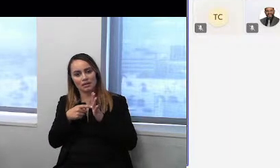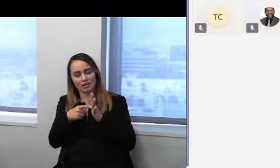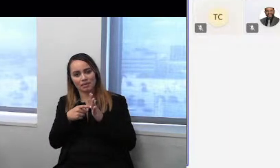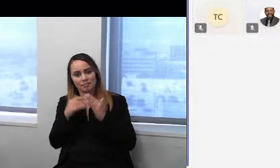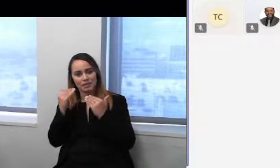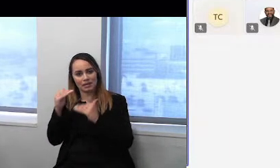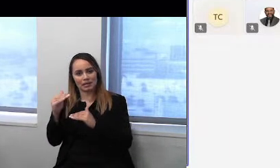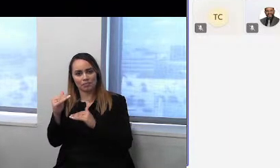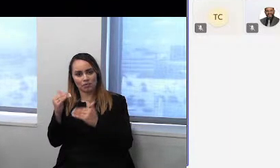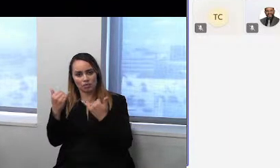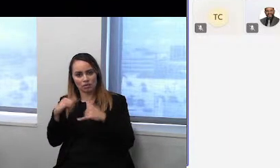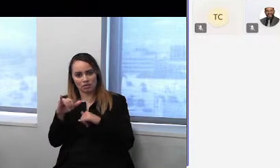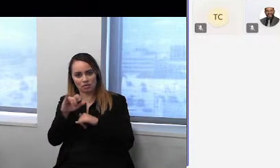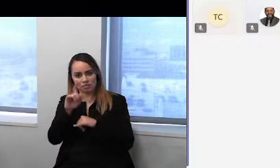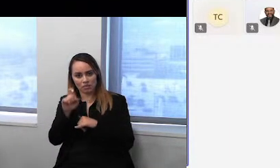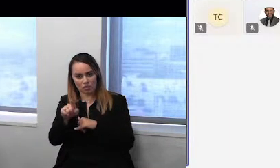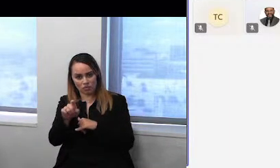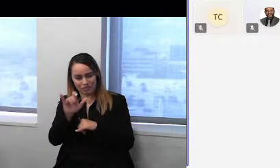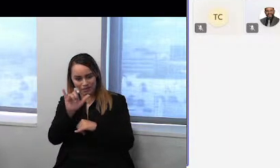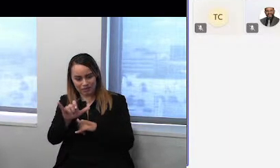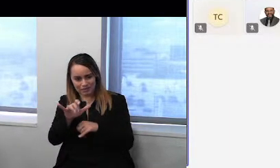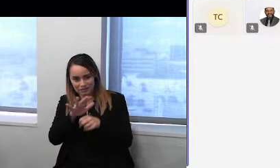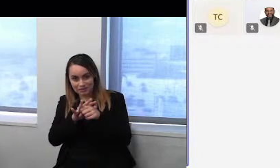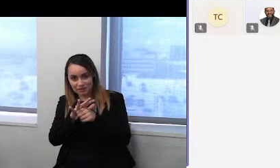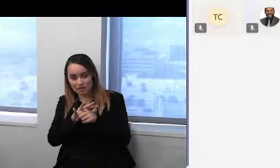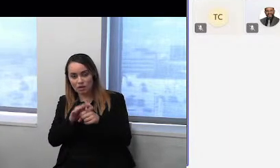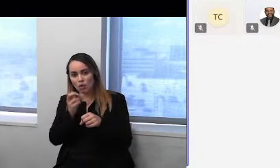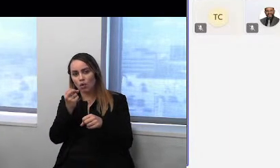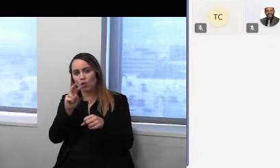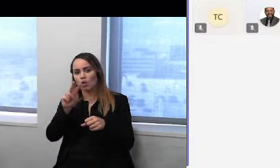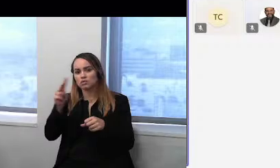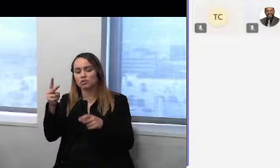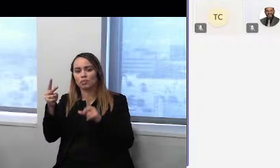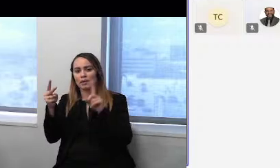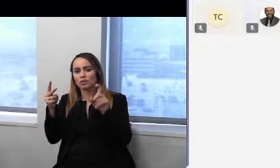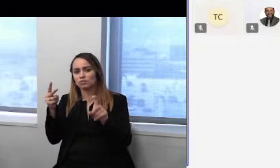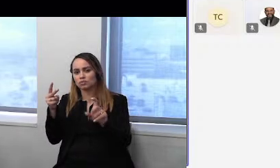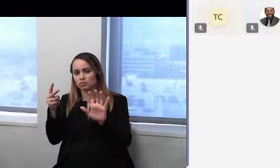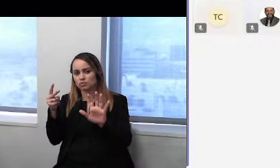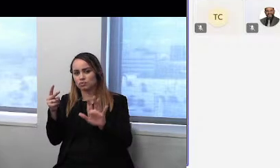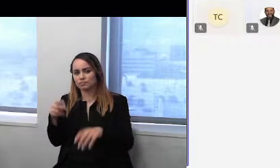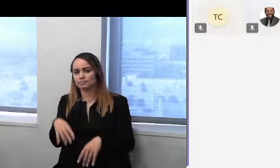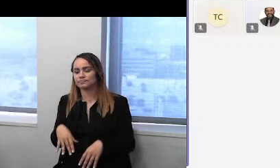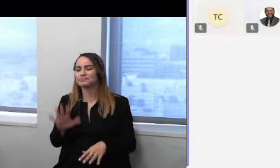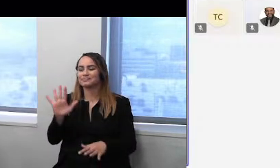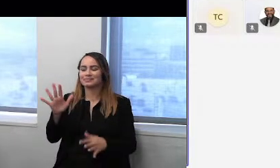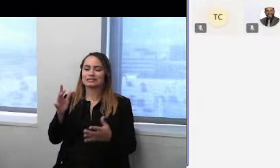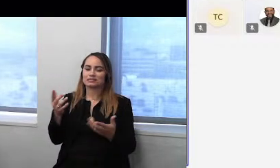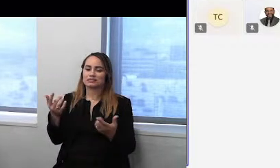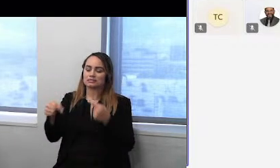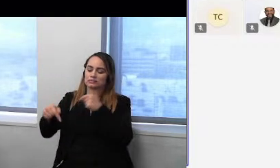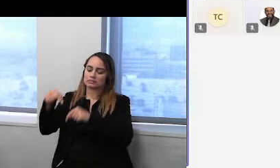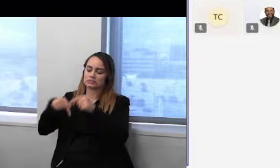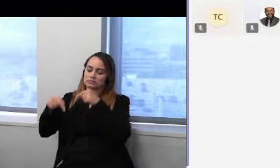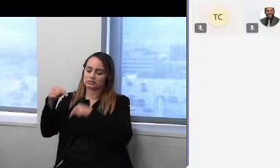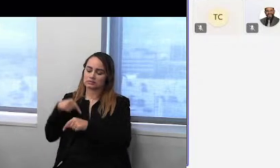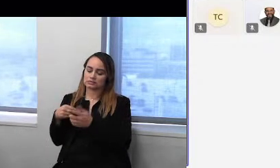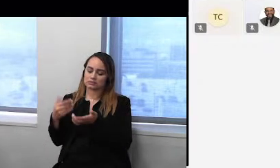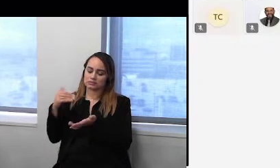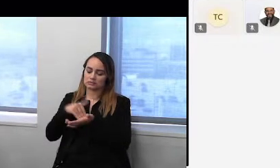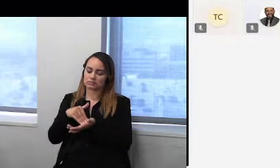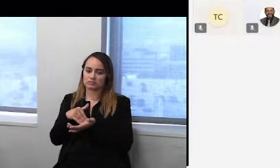or or is the second part what you're asking? Well, let me see if I can rephrase the question. Would having